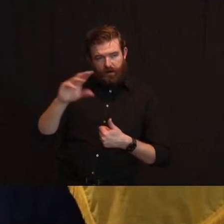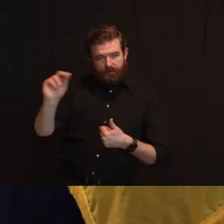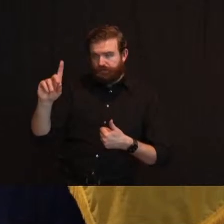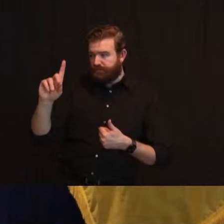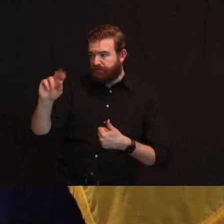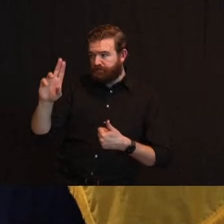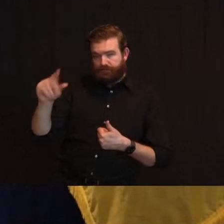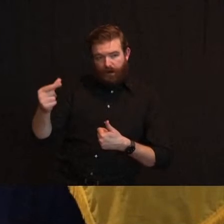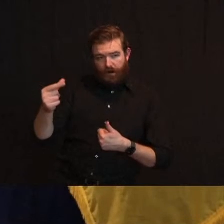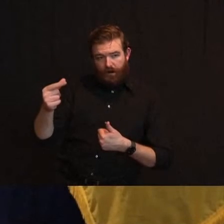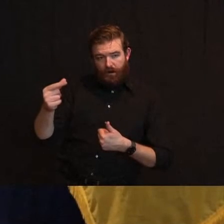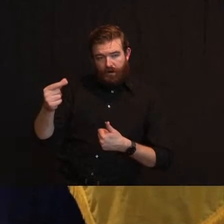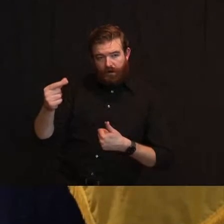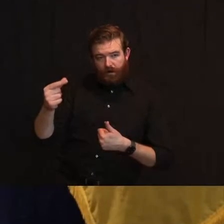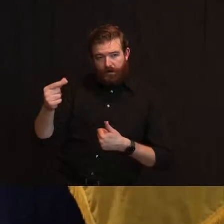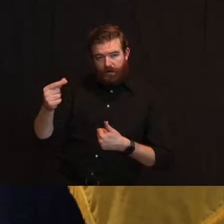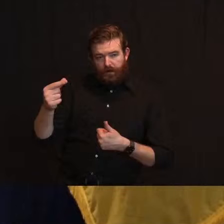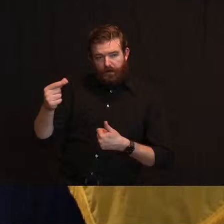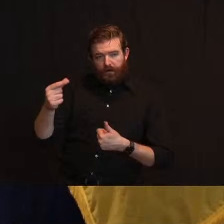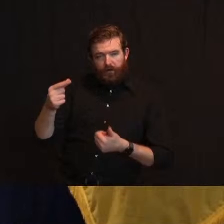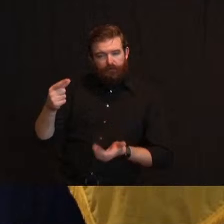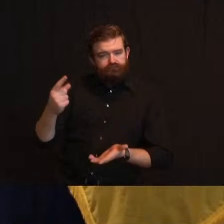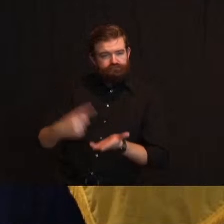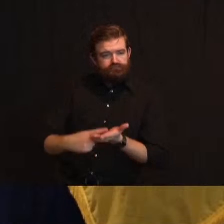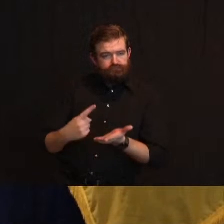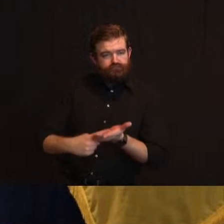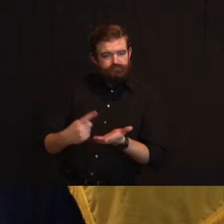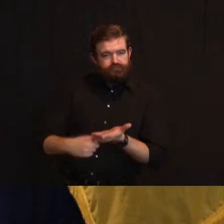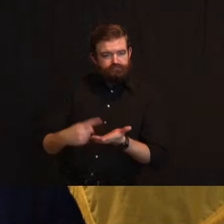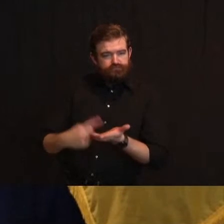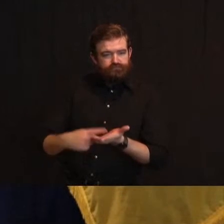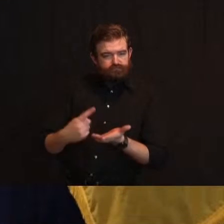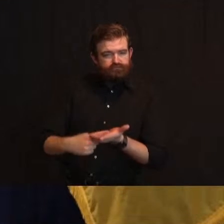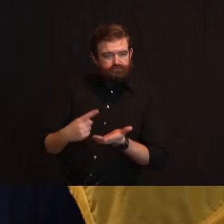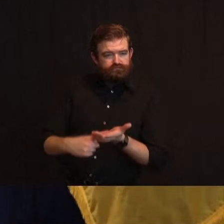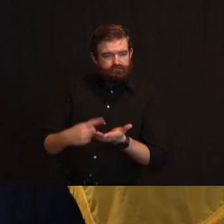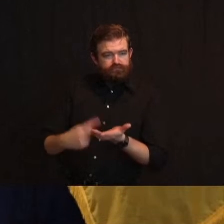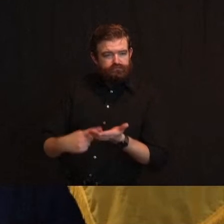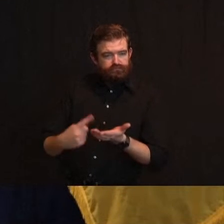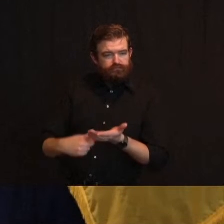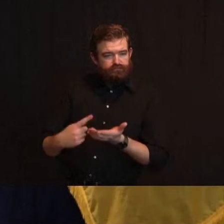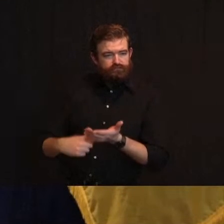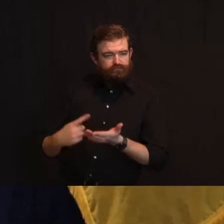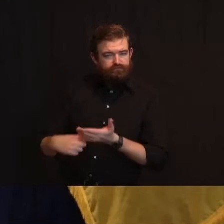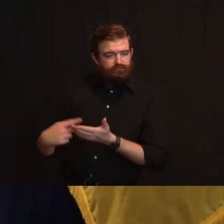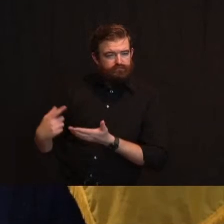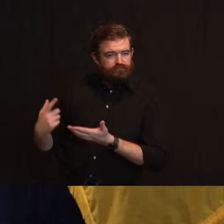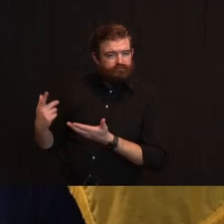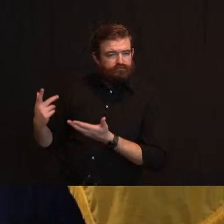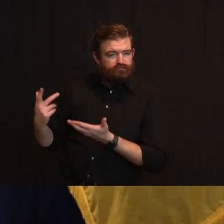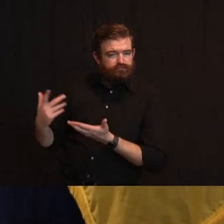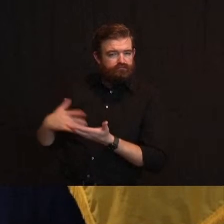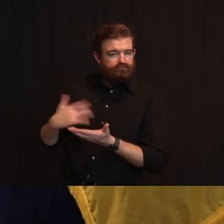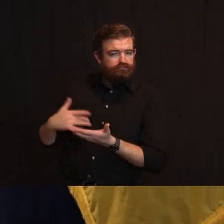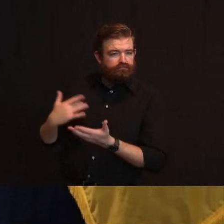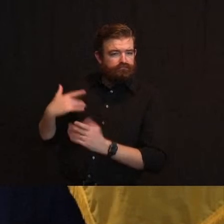think more importantly, where we're headed. But I will make the call that that's not today, but I wish everybody well.